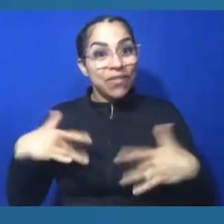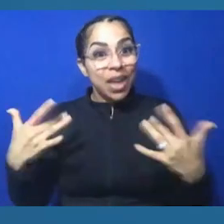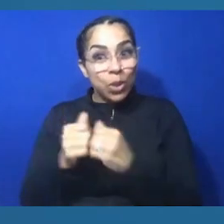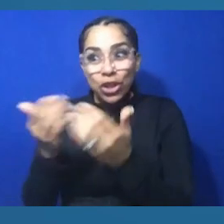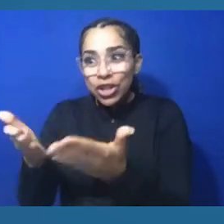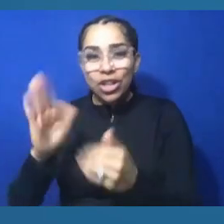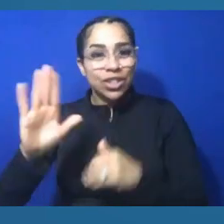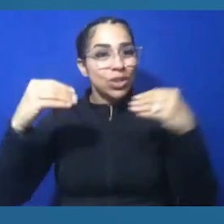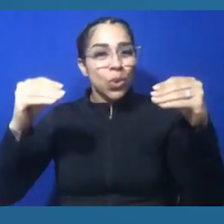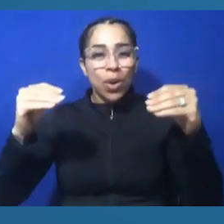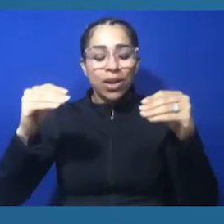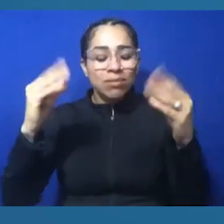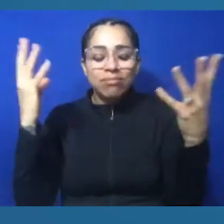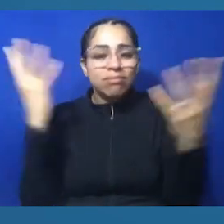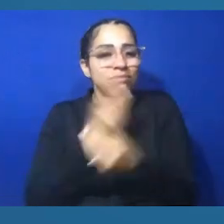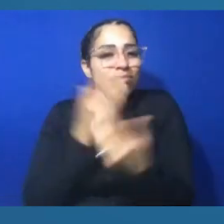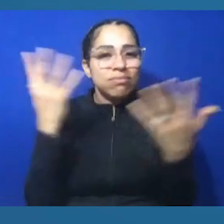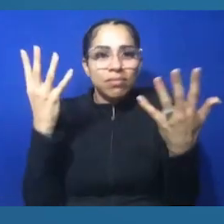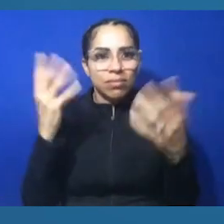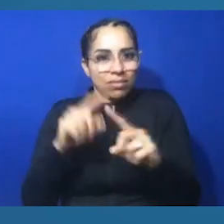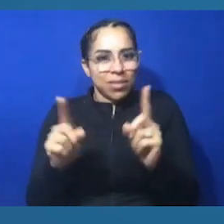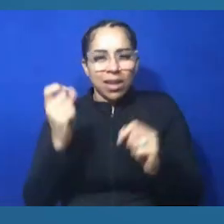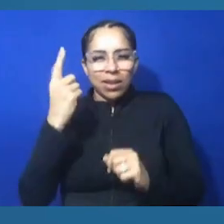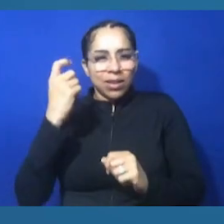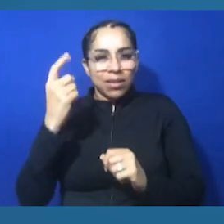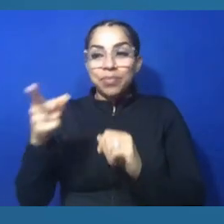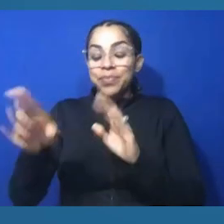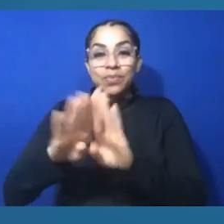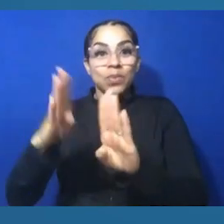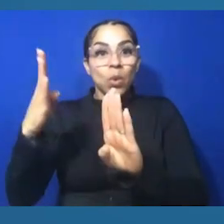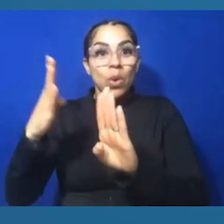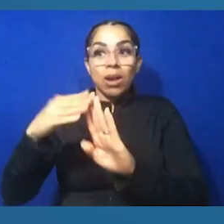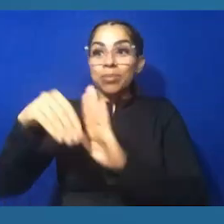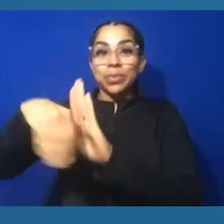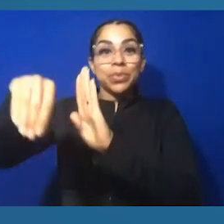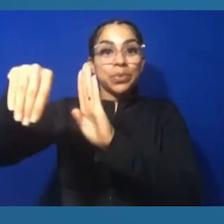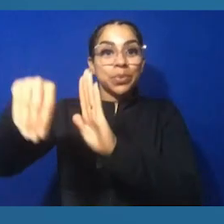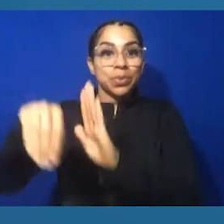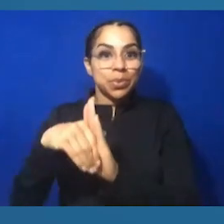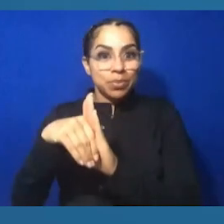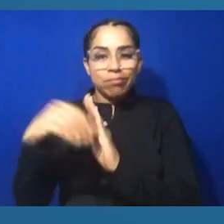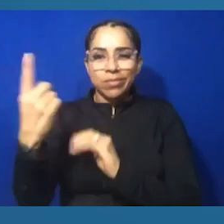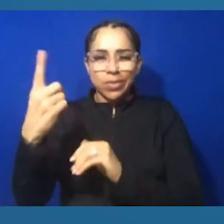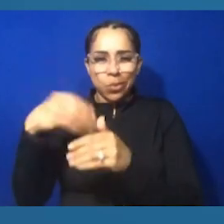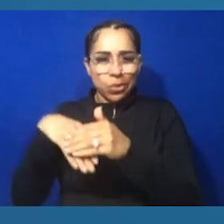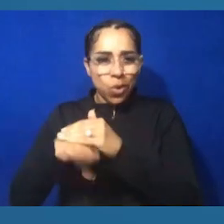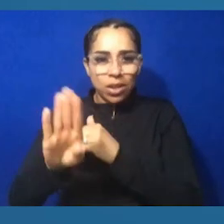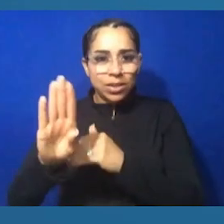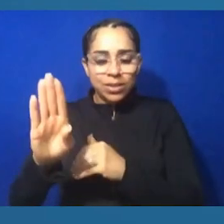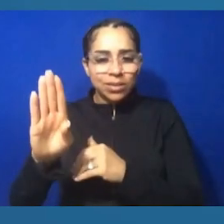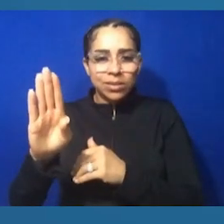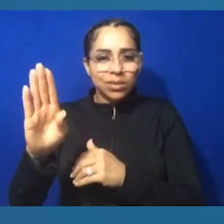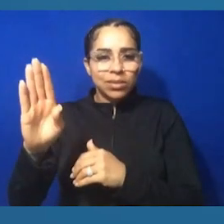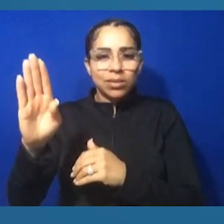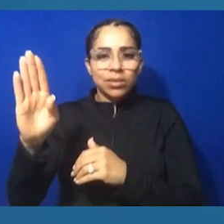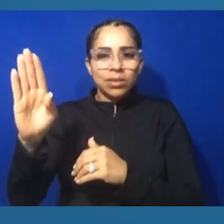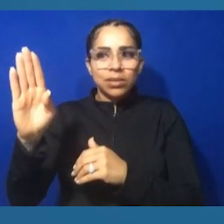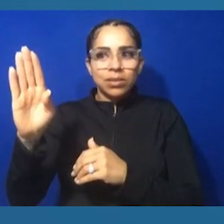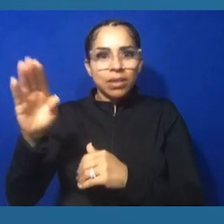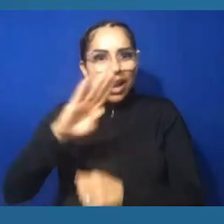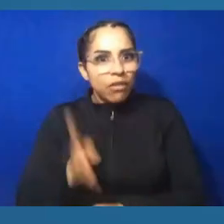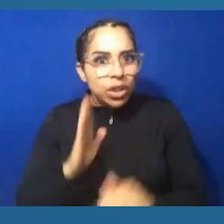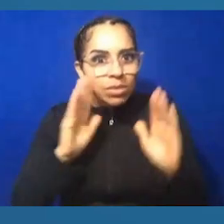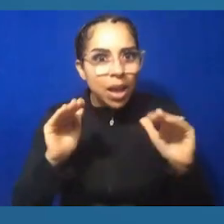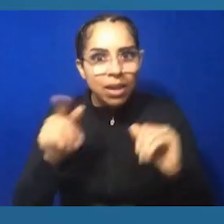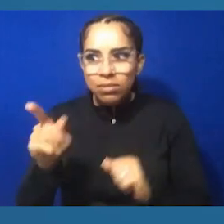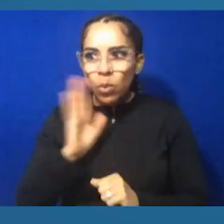But she never knows when the little bell rings on the door. Someone walks in. Are they going to just steal what she worked so hard to put on